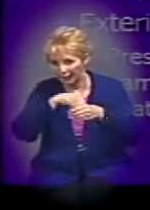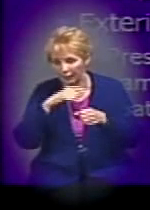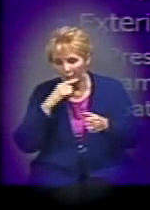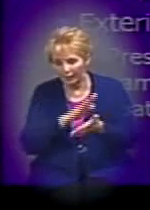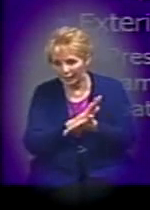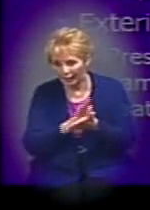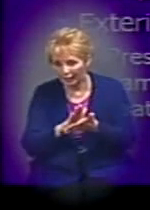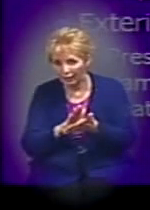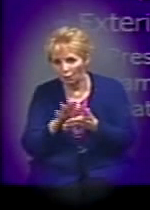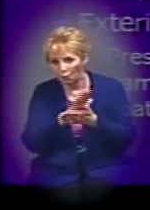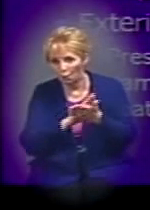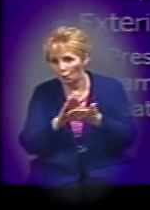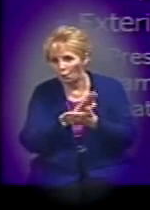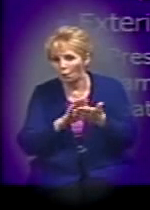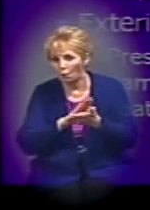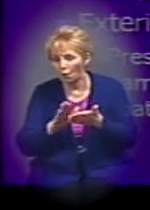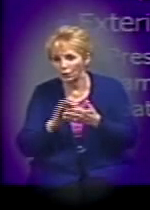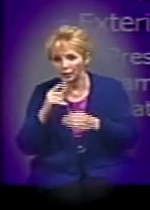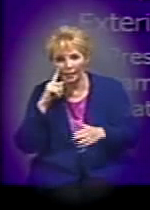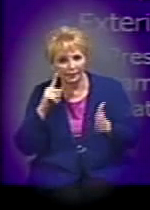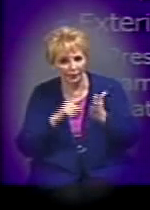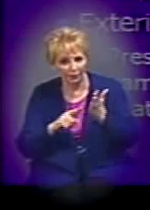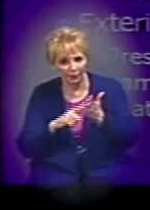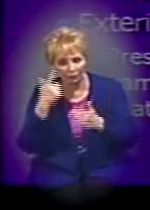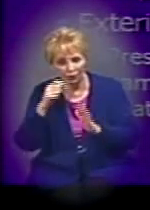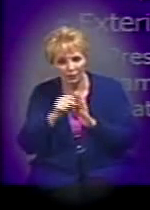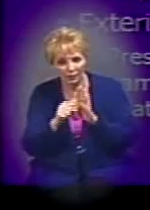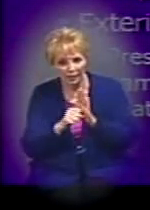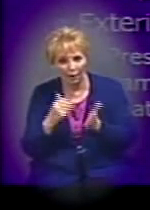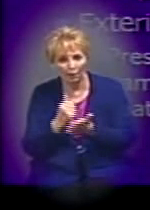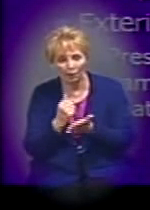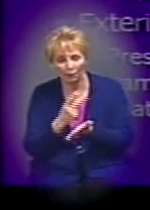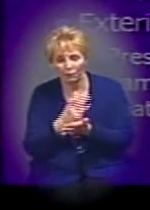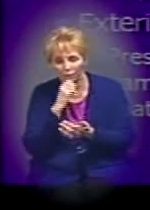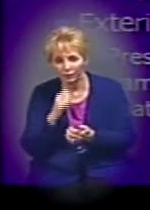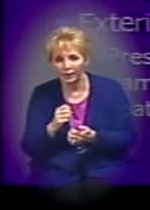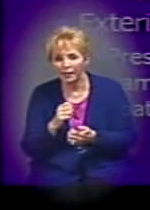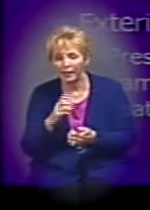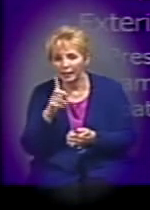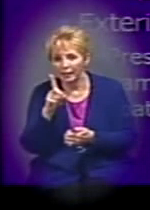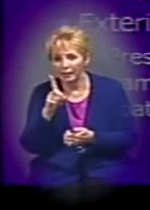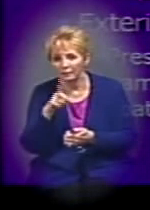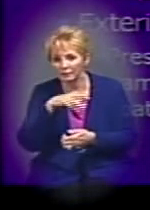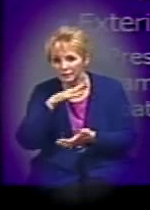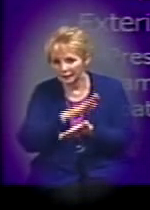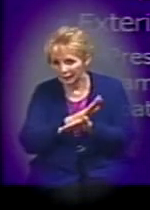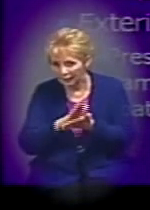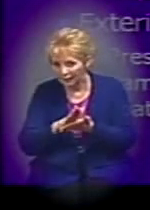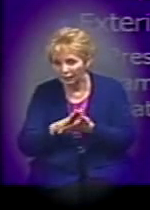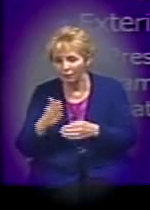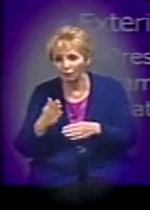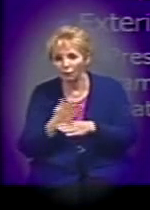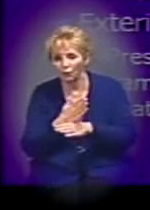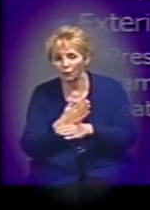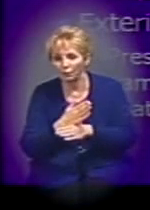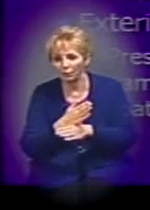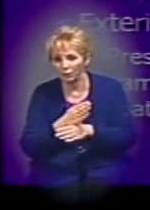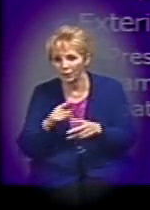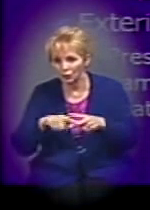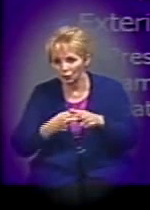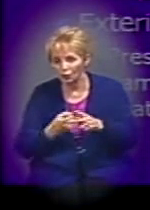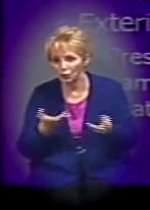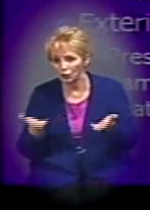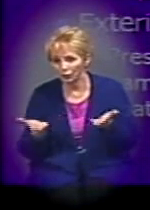cleaned, washed out, inspected for state approval, and it's going to be disinfected before we turn it into or put it back into